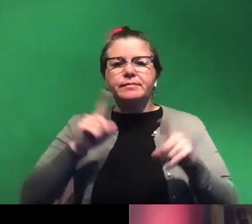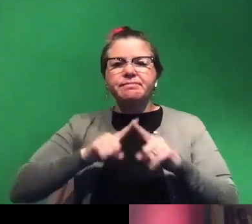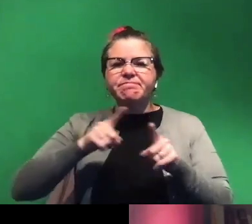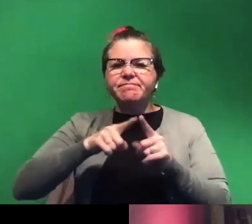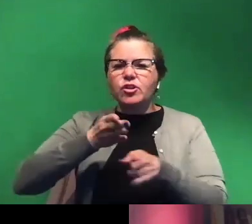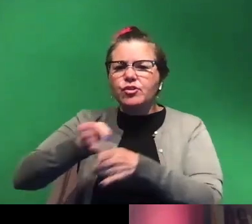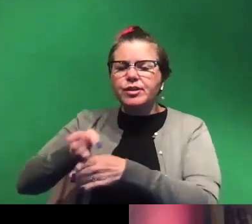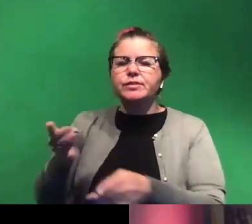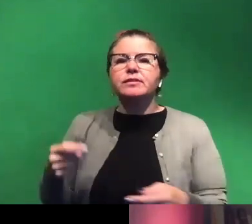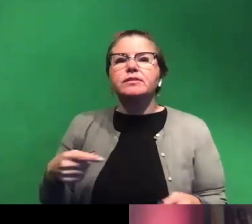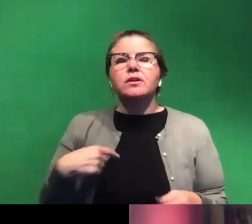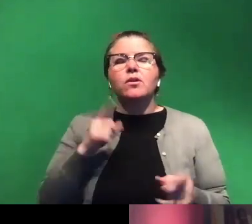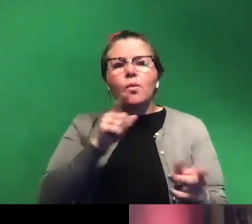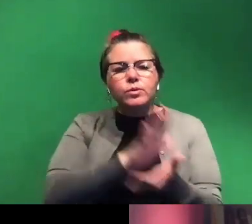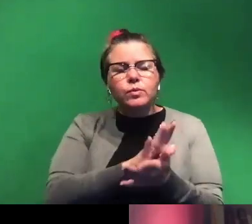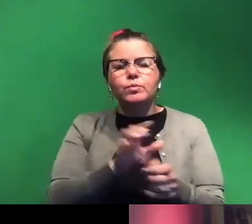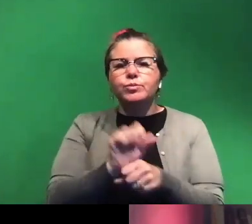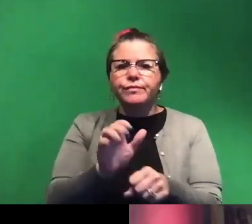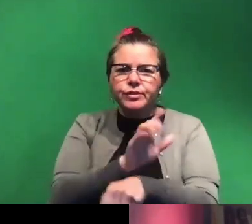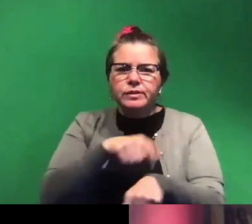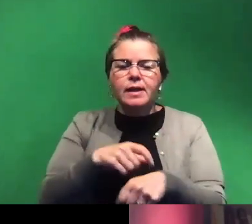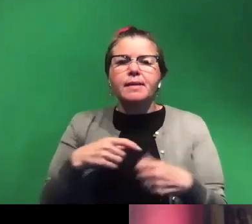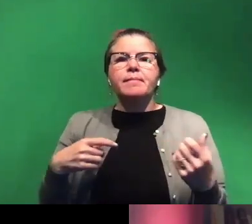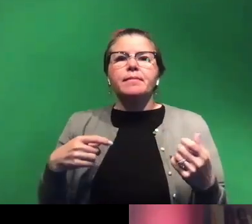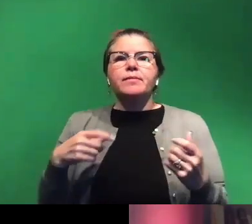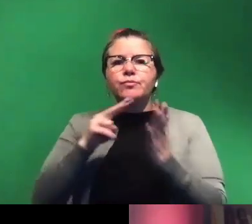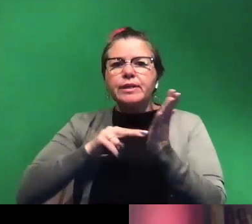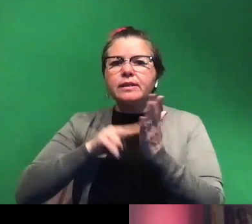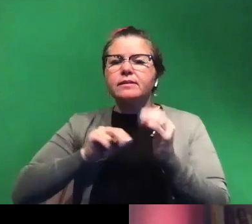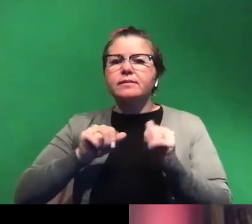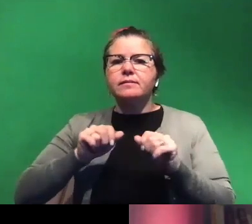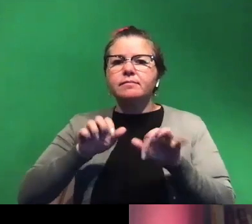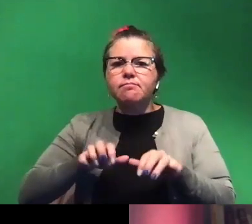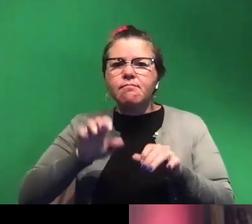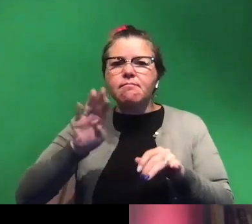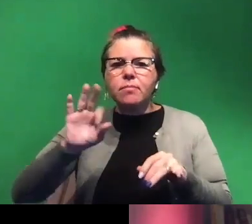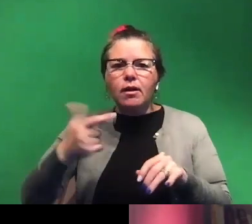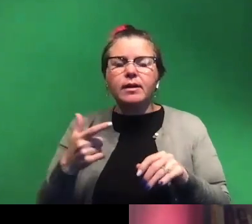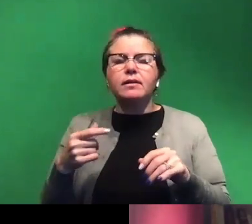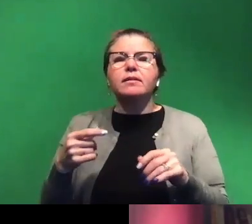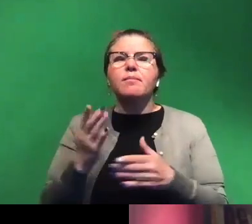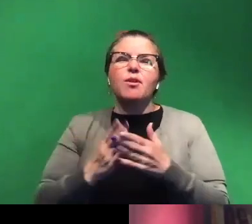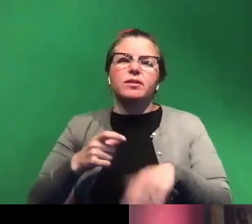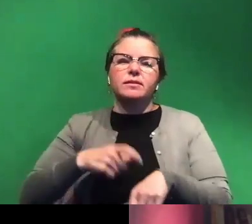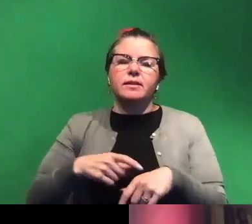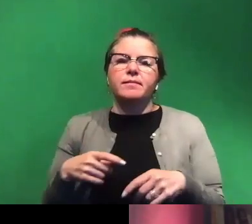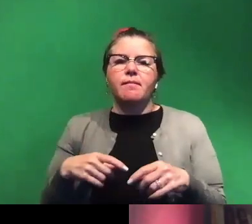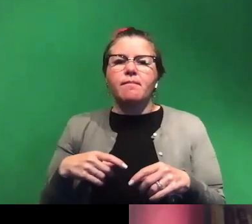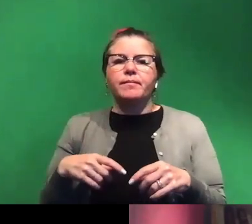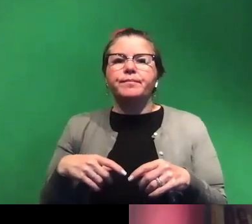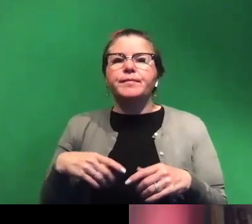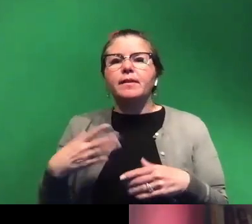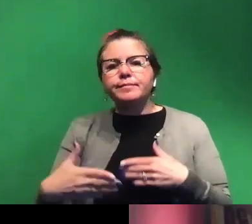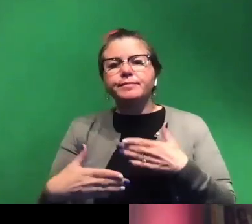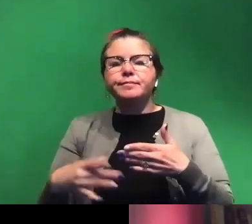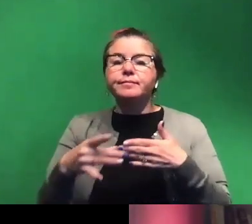I was going to school, I was working full time, I was reading and blogging sort of part time, but as I did it, one thing left to another. Blogging